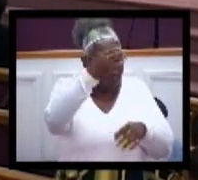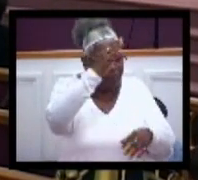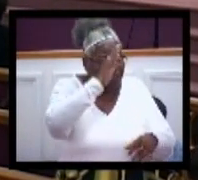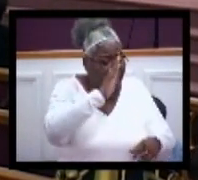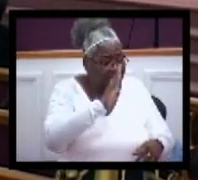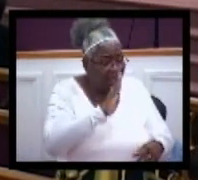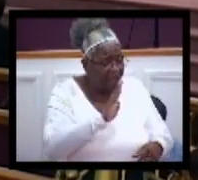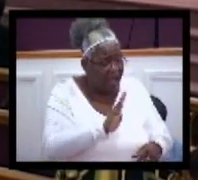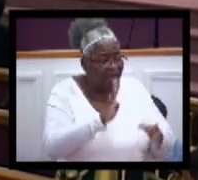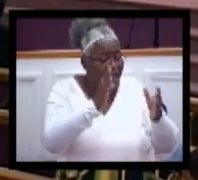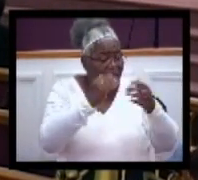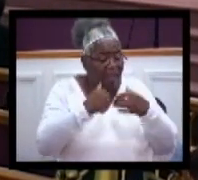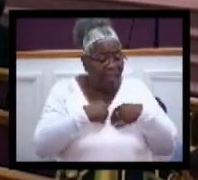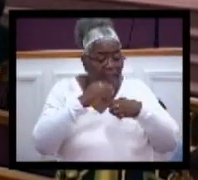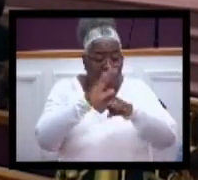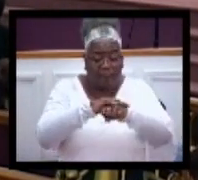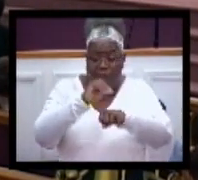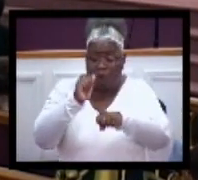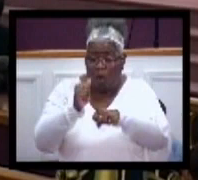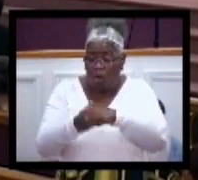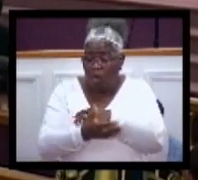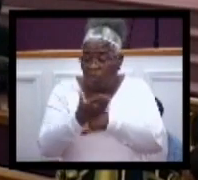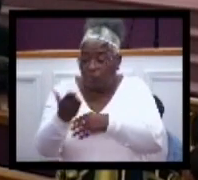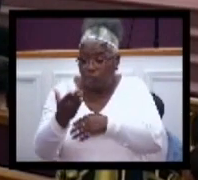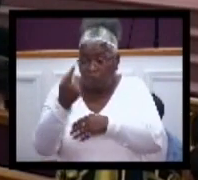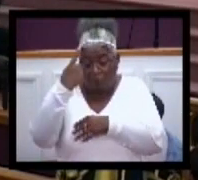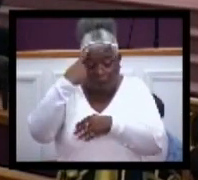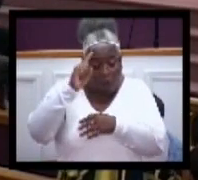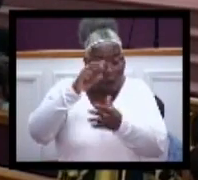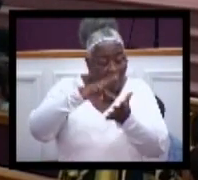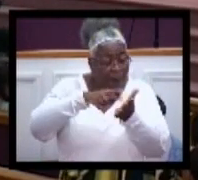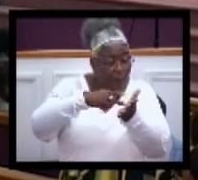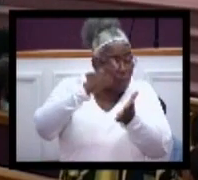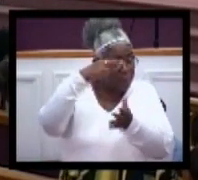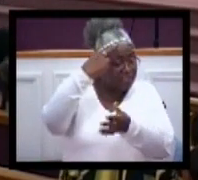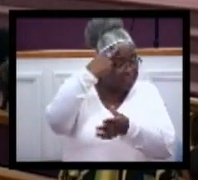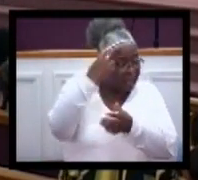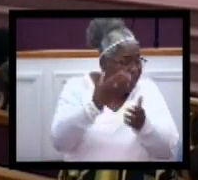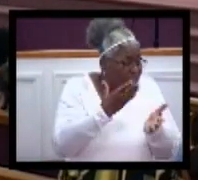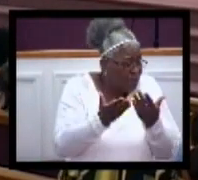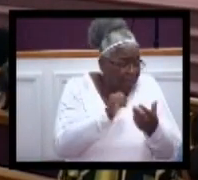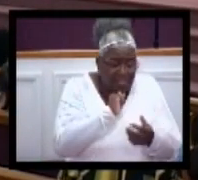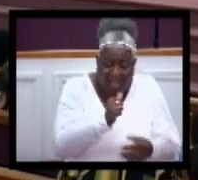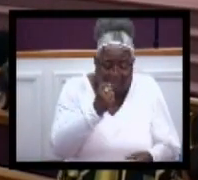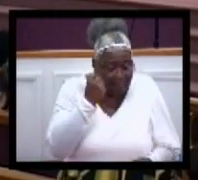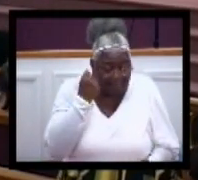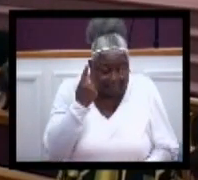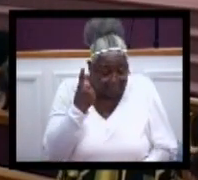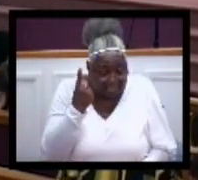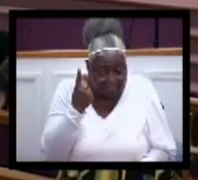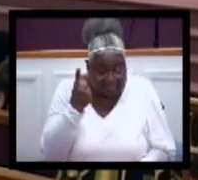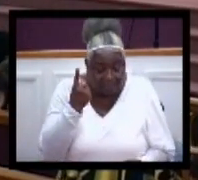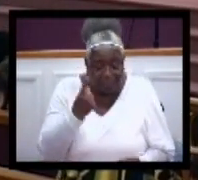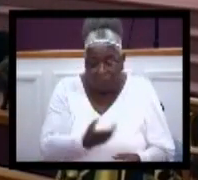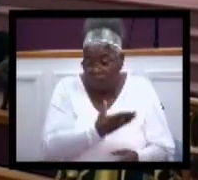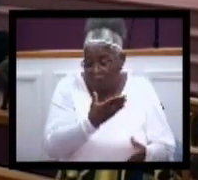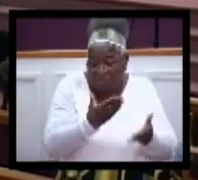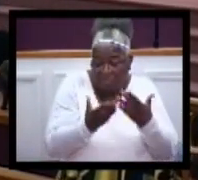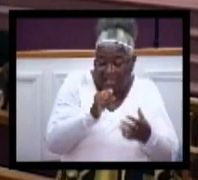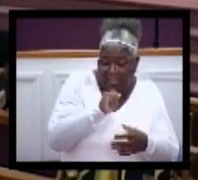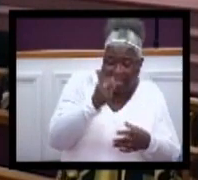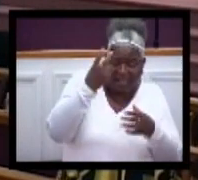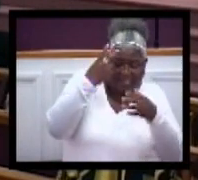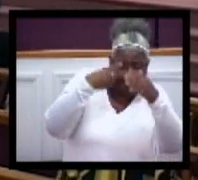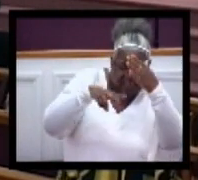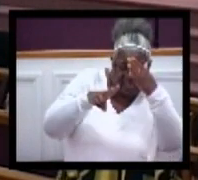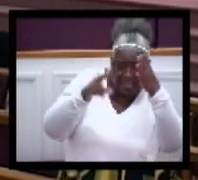God has called you for a purpose, you may not understand it. You may not see